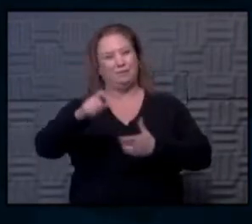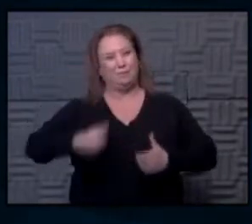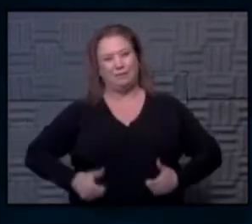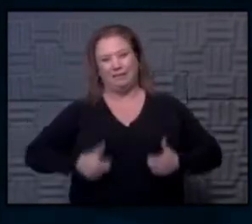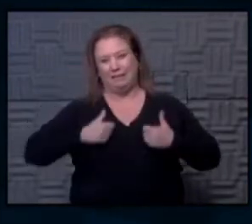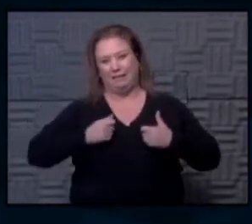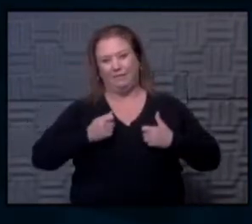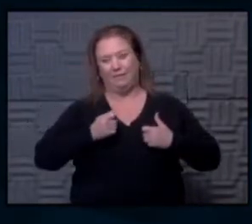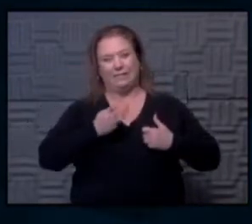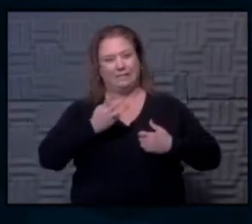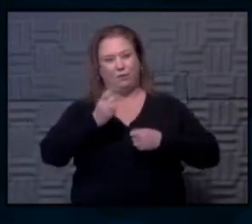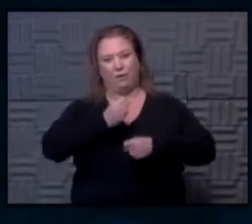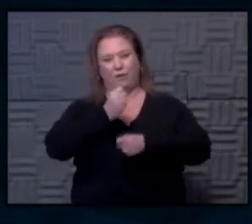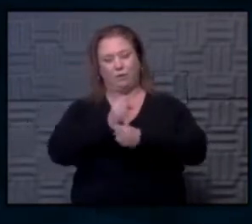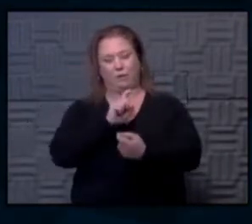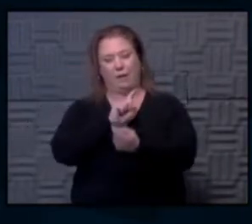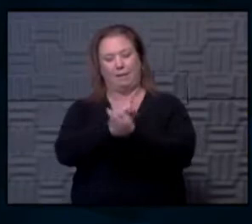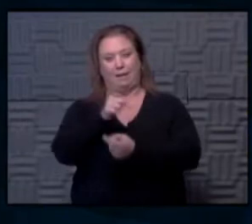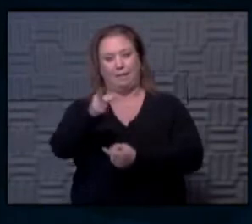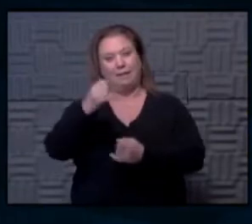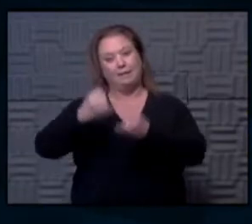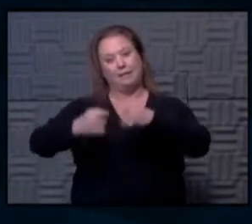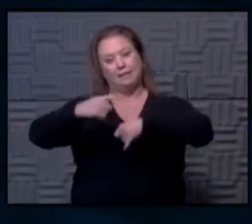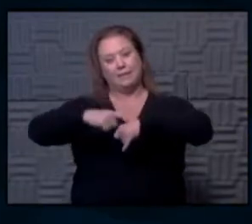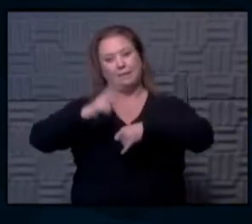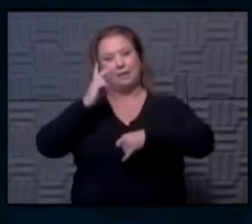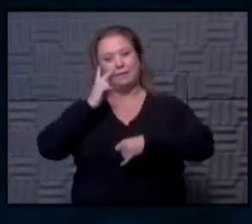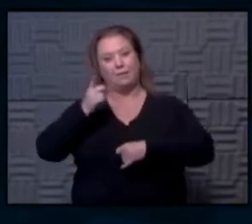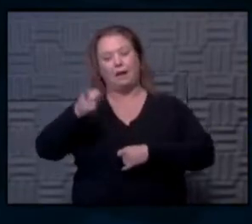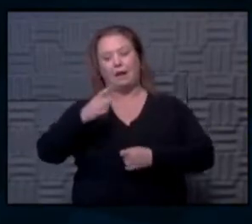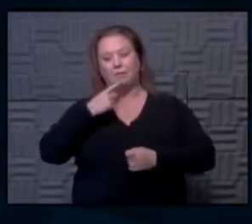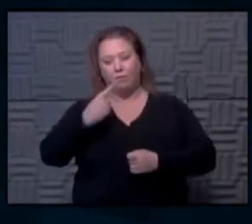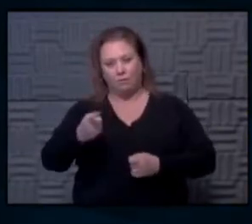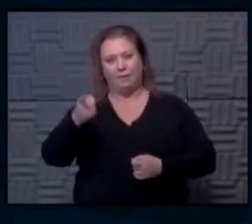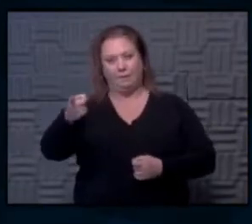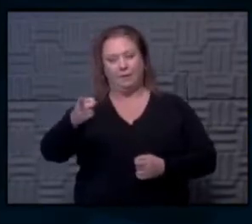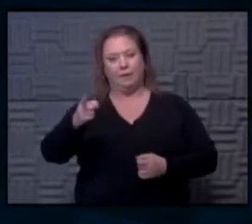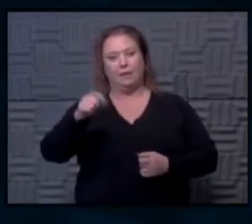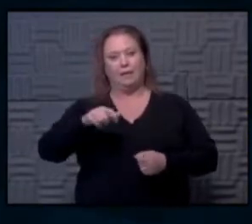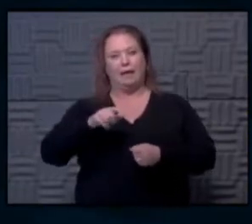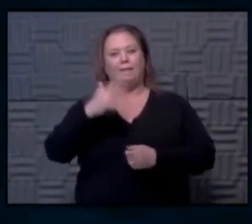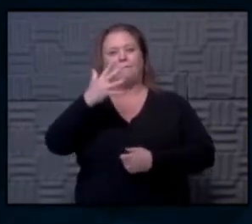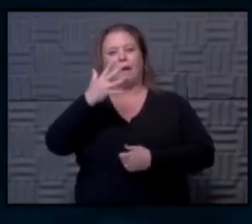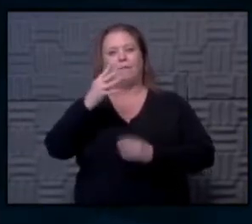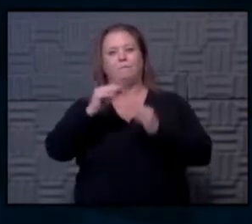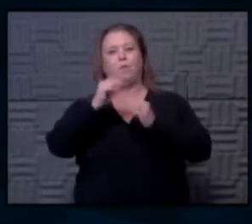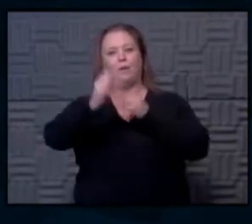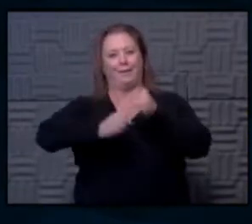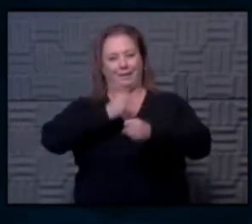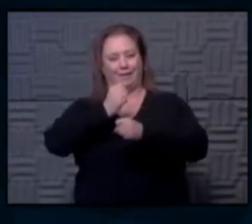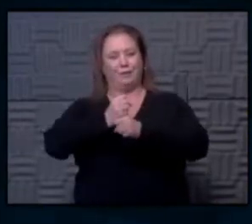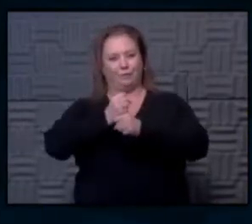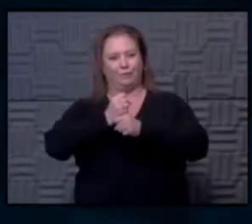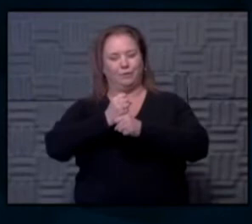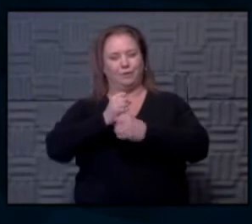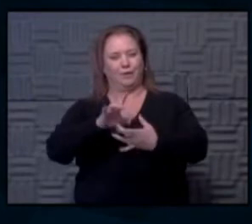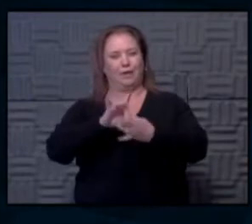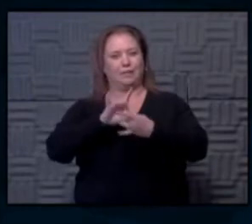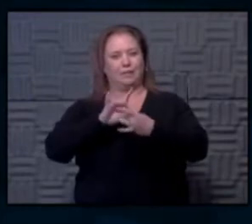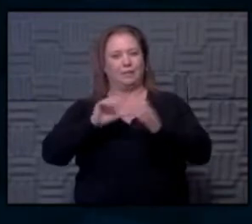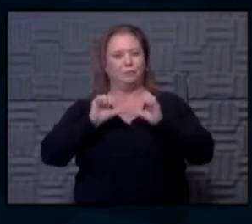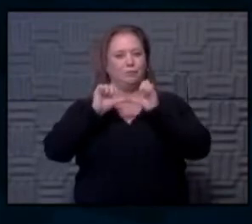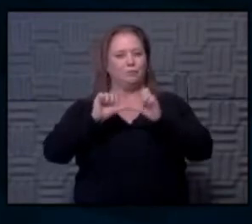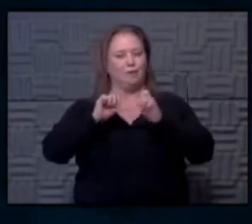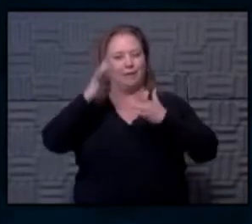few years when I met him. And the last time I saw him, I confidently told him he had another 5 years at least as it relates to his